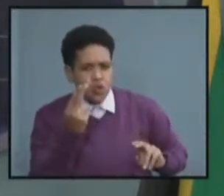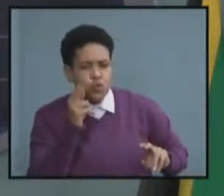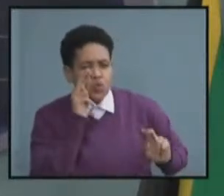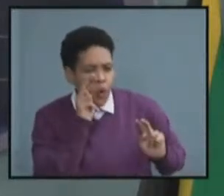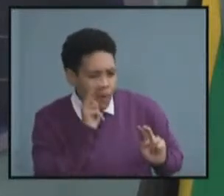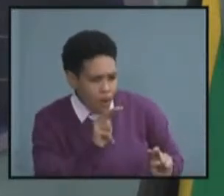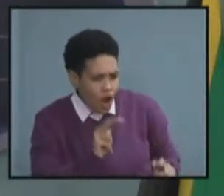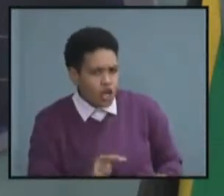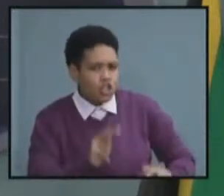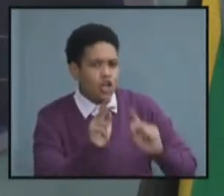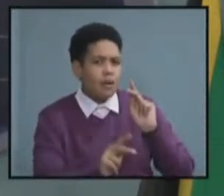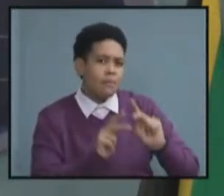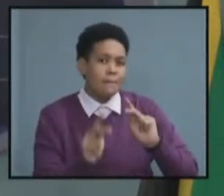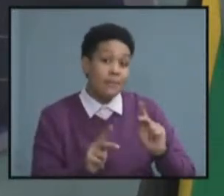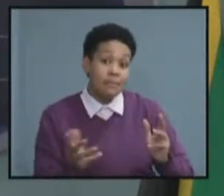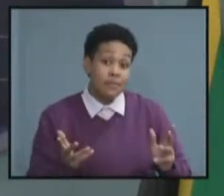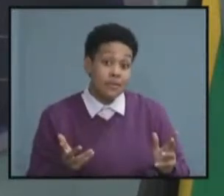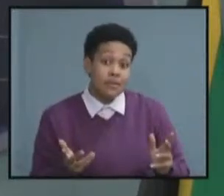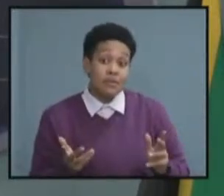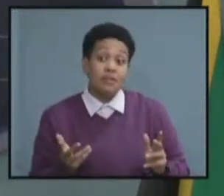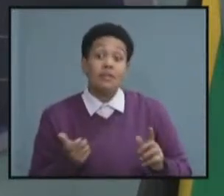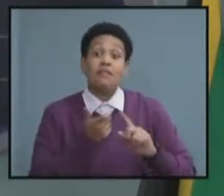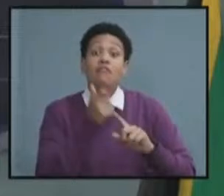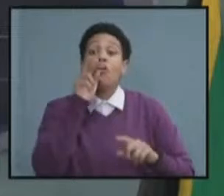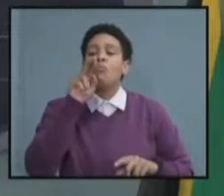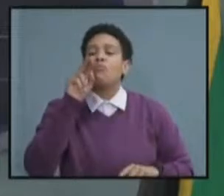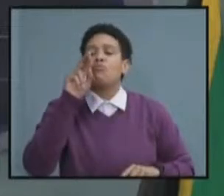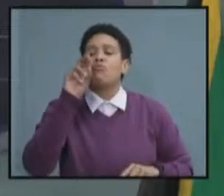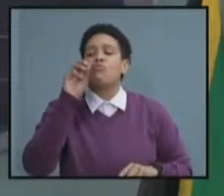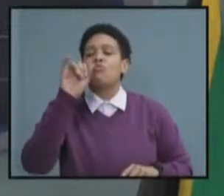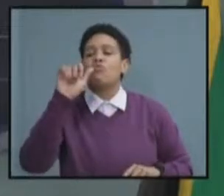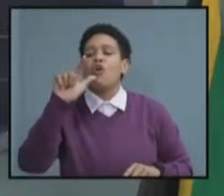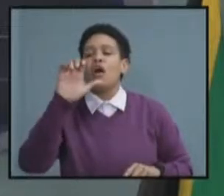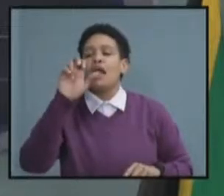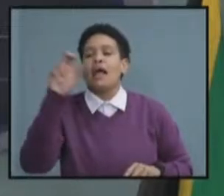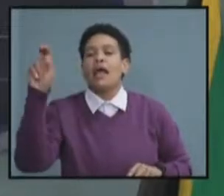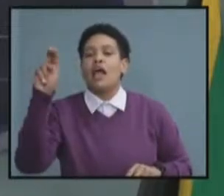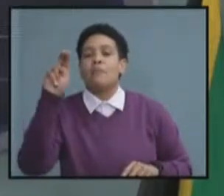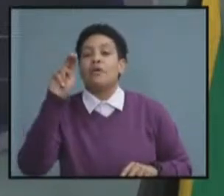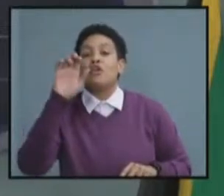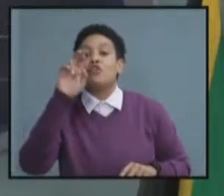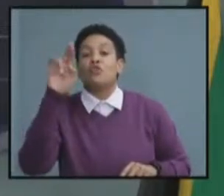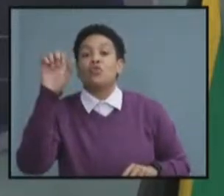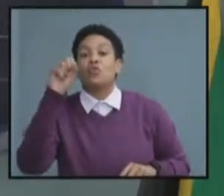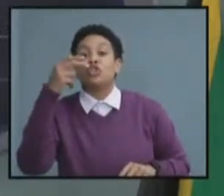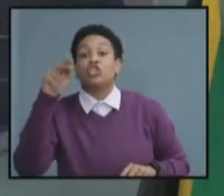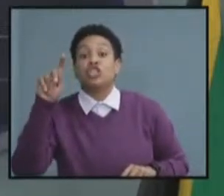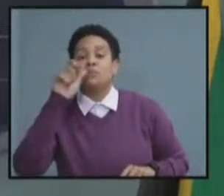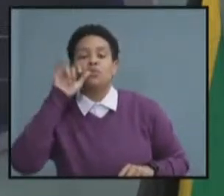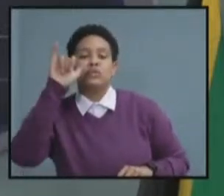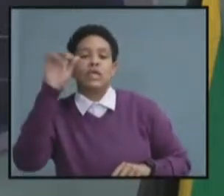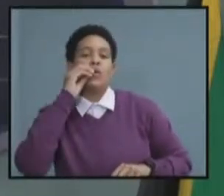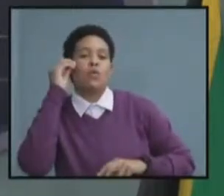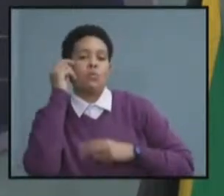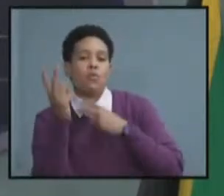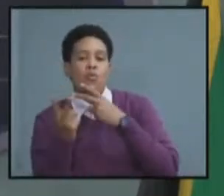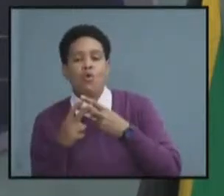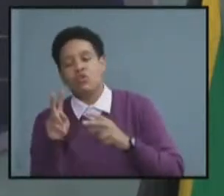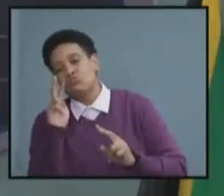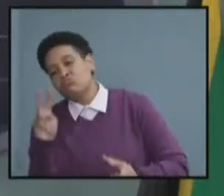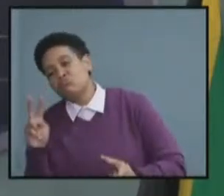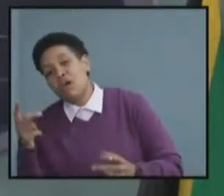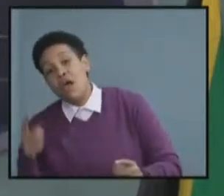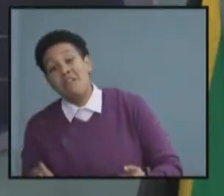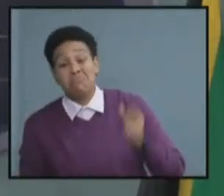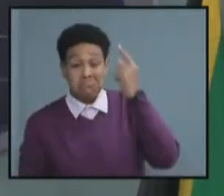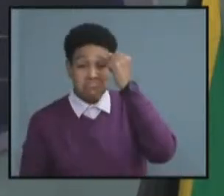monitor persons from the Royal Caribbean cruise ship who are in home quarantine. There are